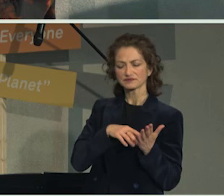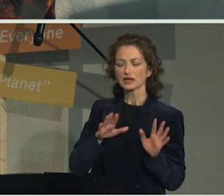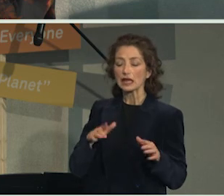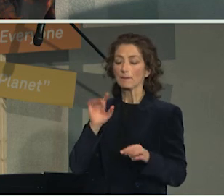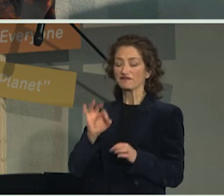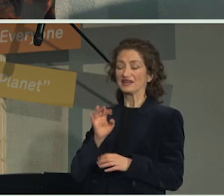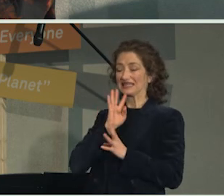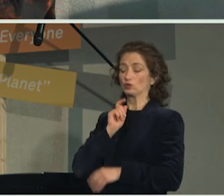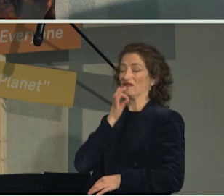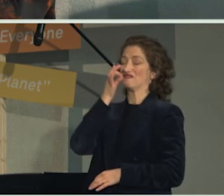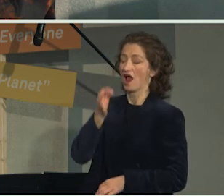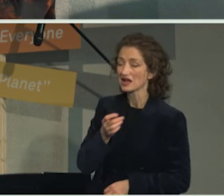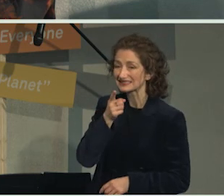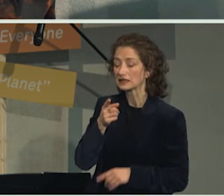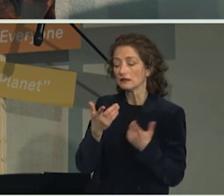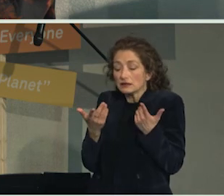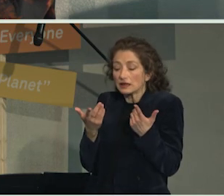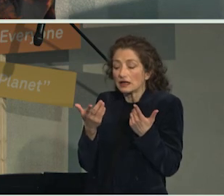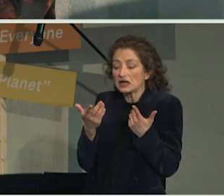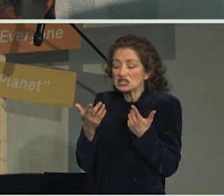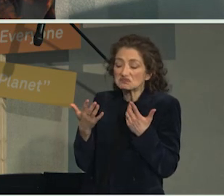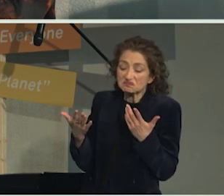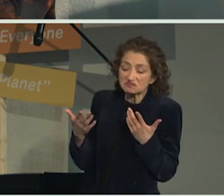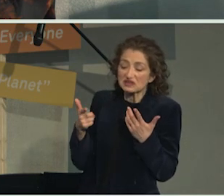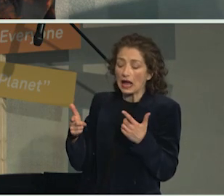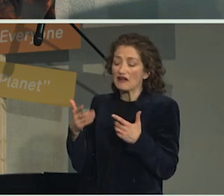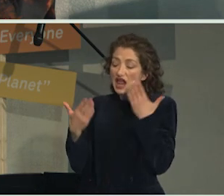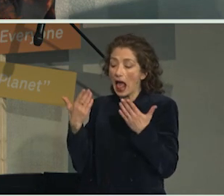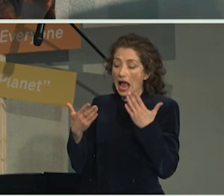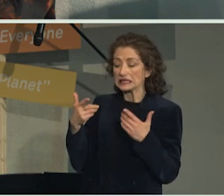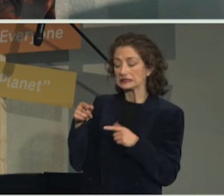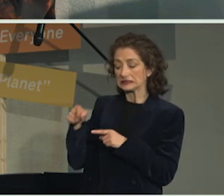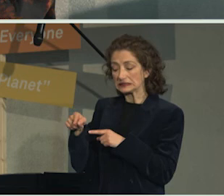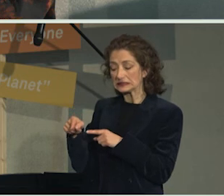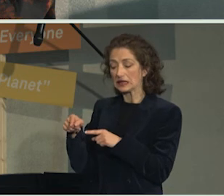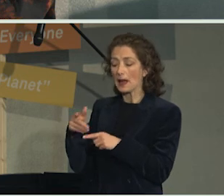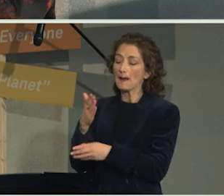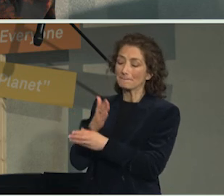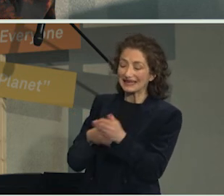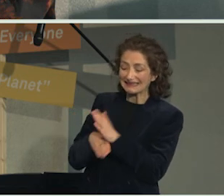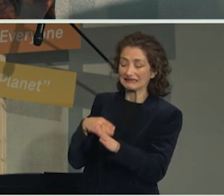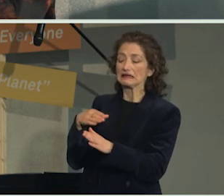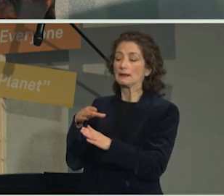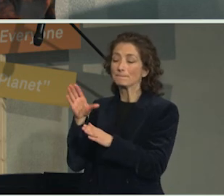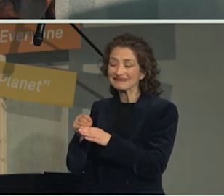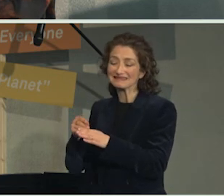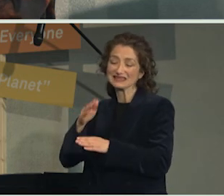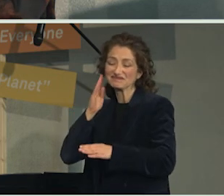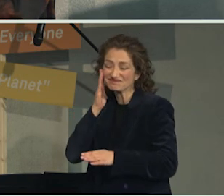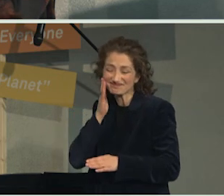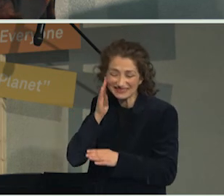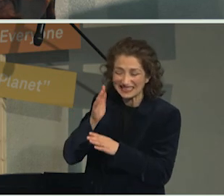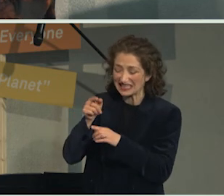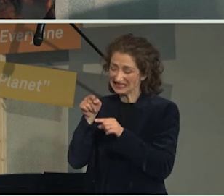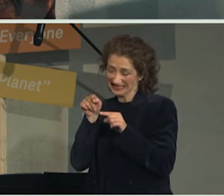of queer people of color with disabilities, the speaker refused to answer specifically. He stated instead that